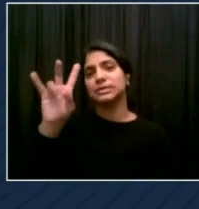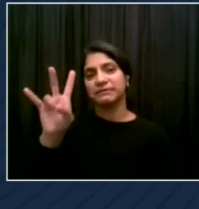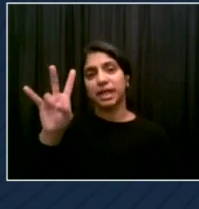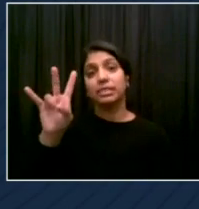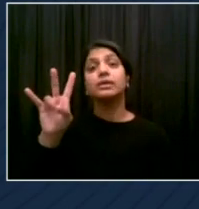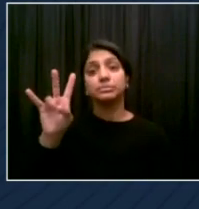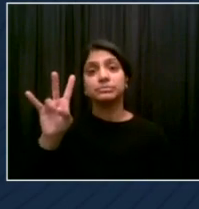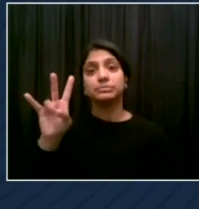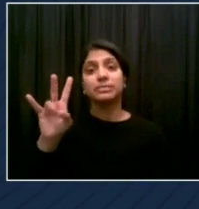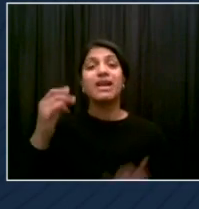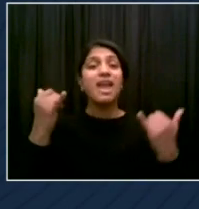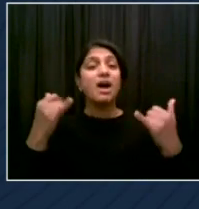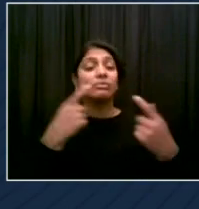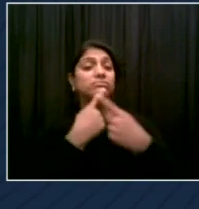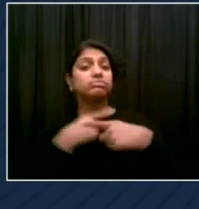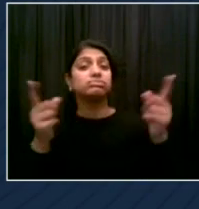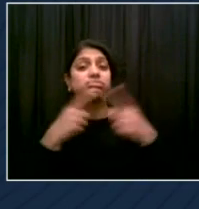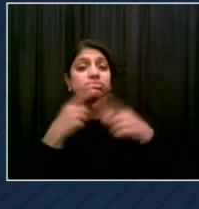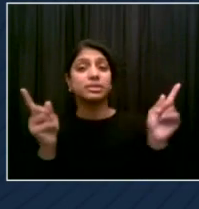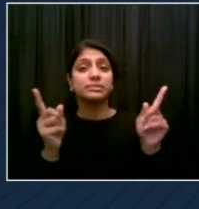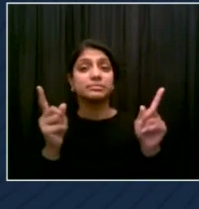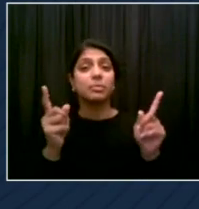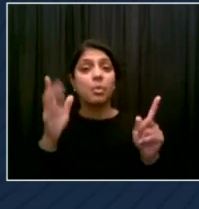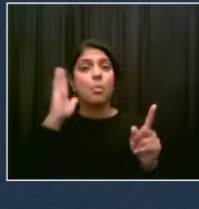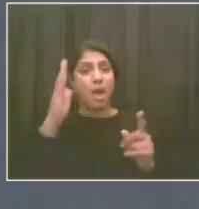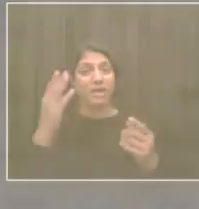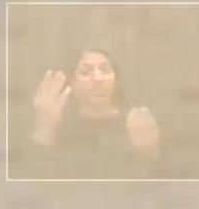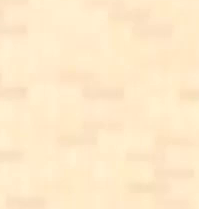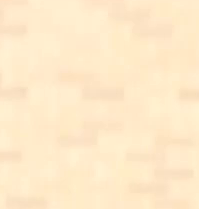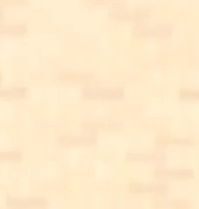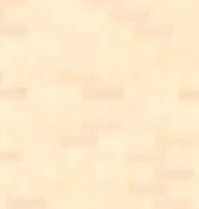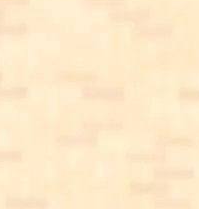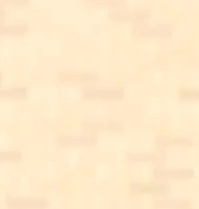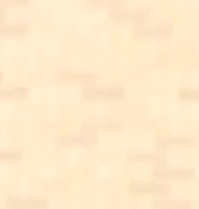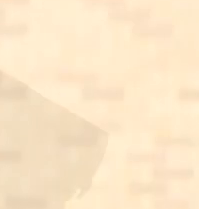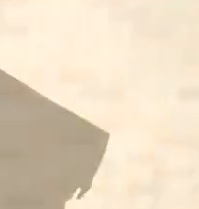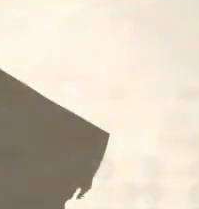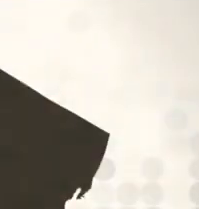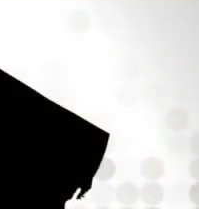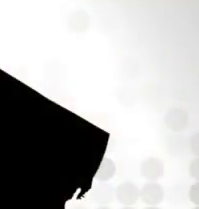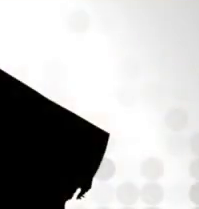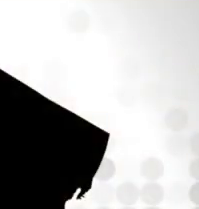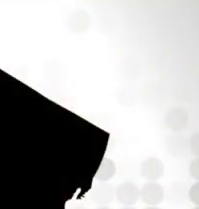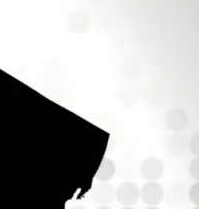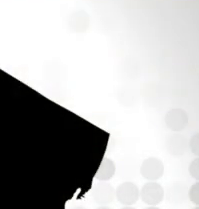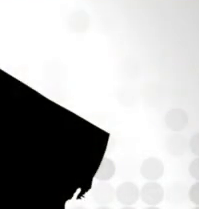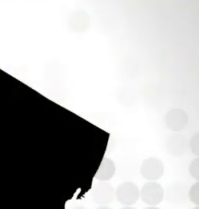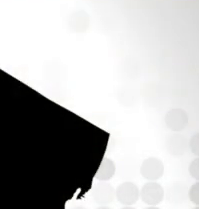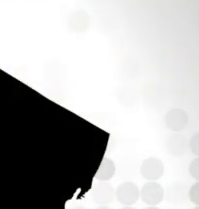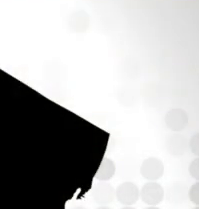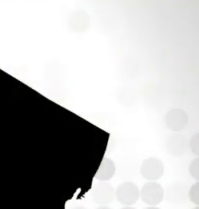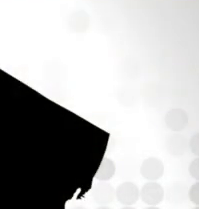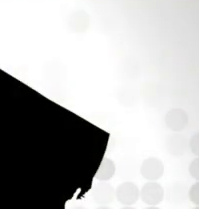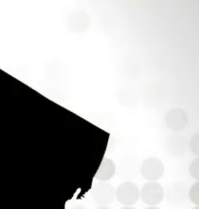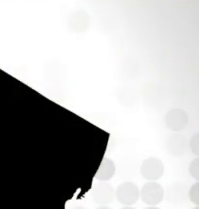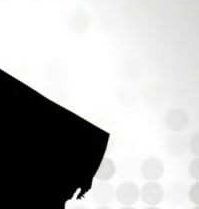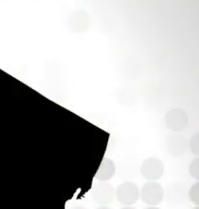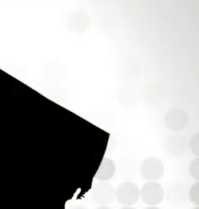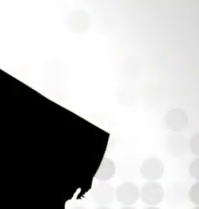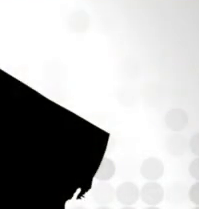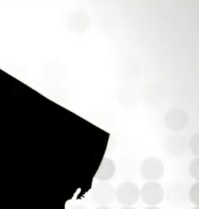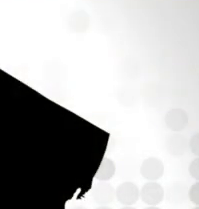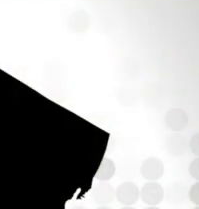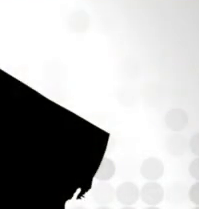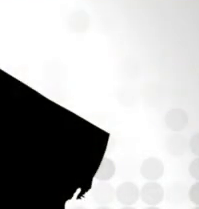us will be the safer for it. COVID is bad for business. New Jersey Governor Phil Murphy, whose state saw